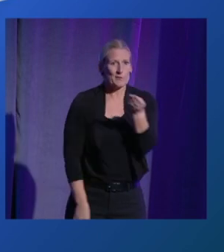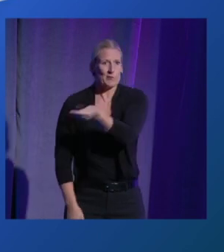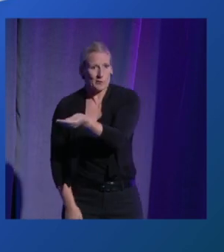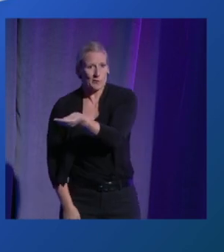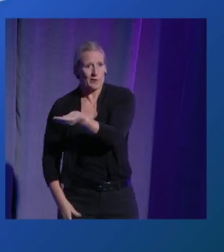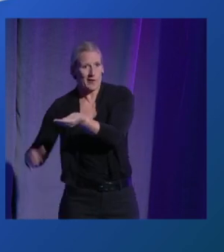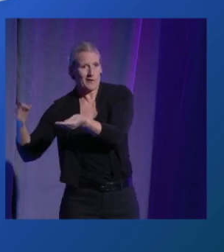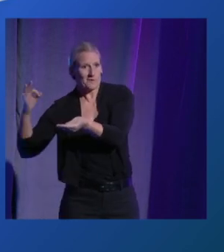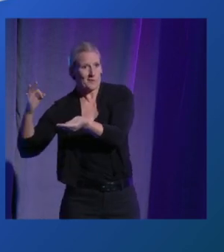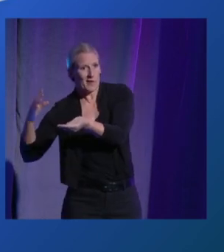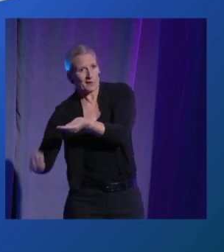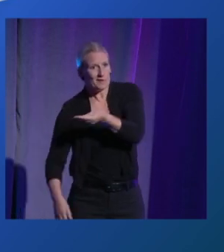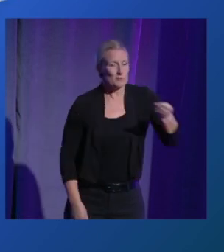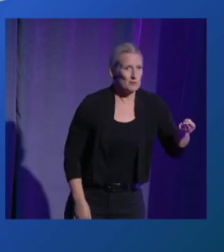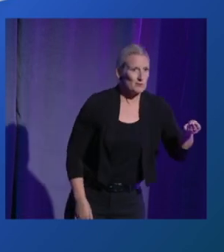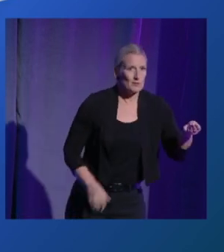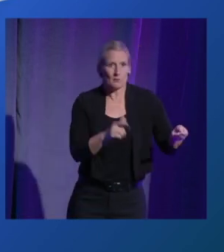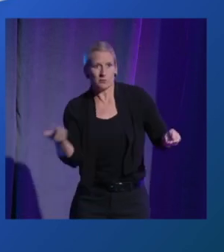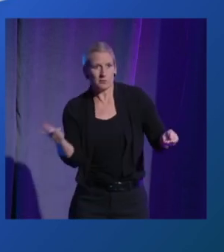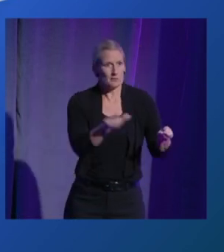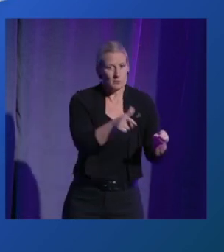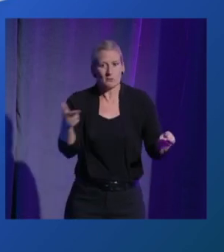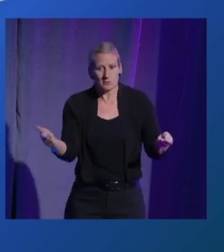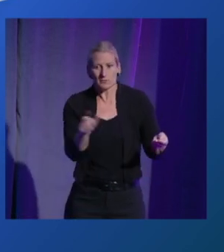going to be very critical in this